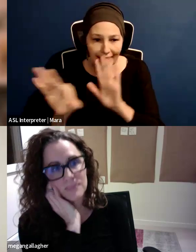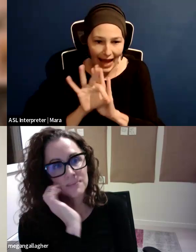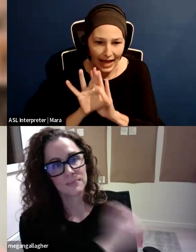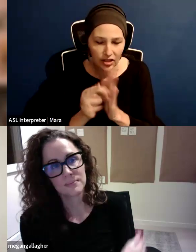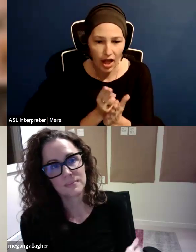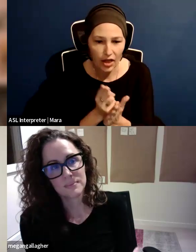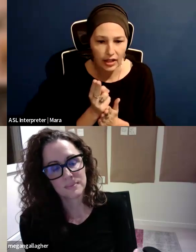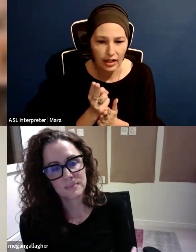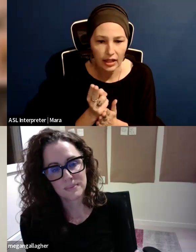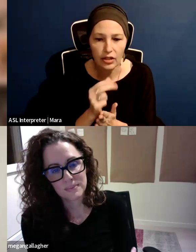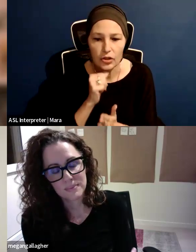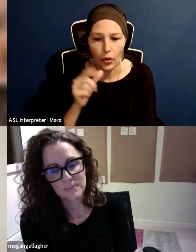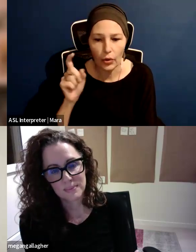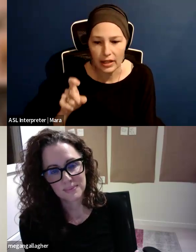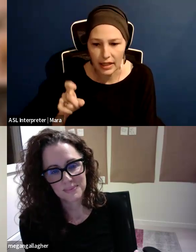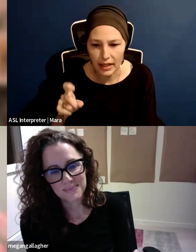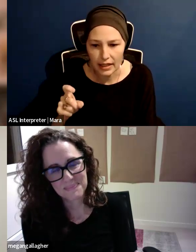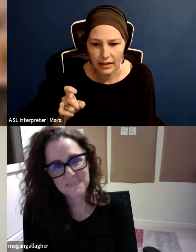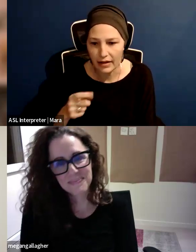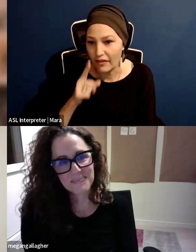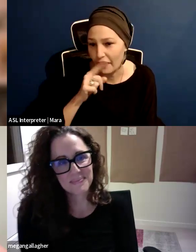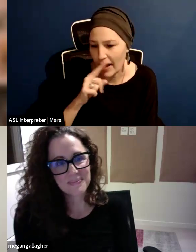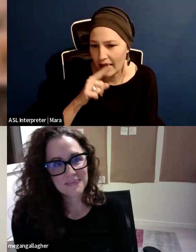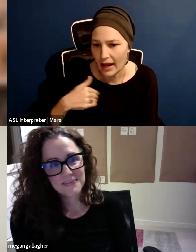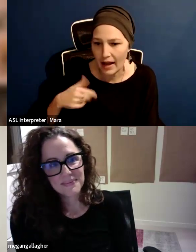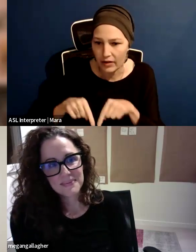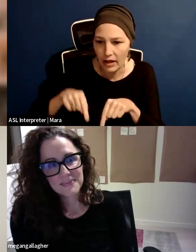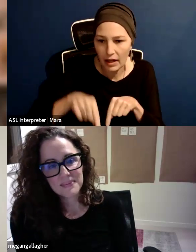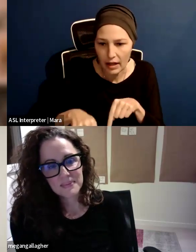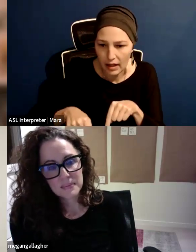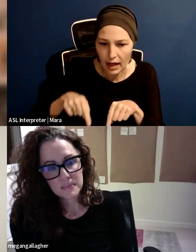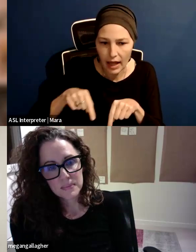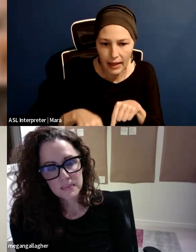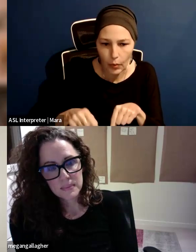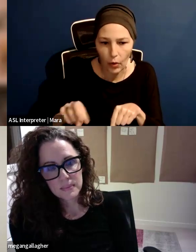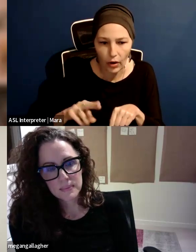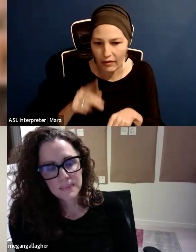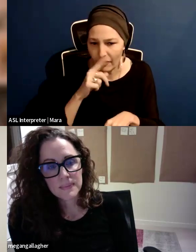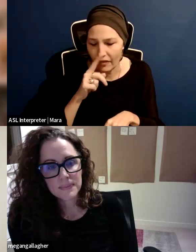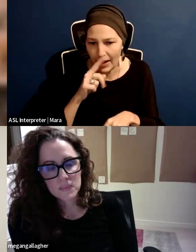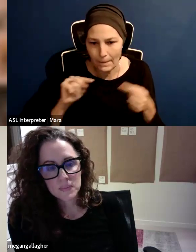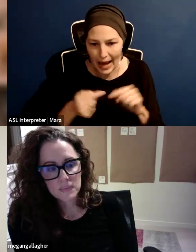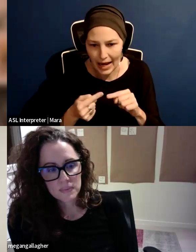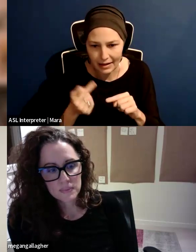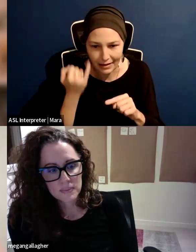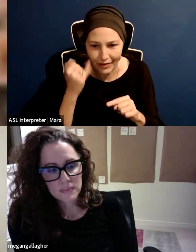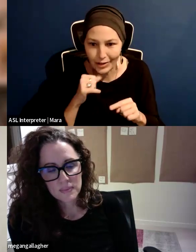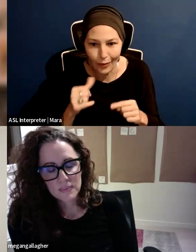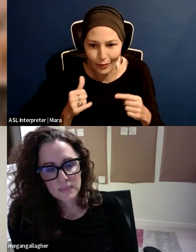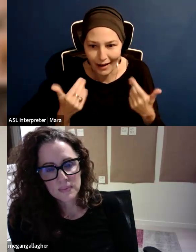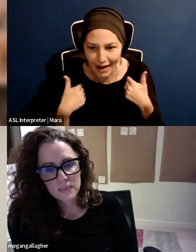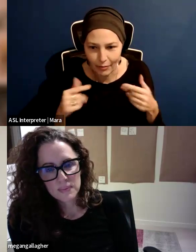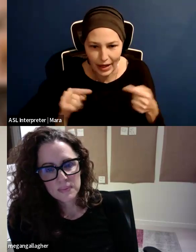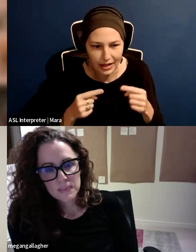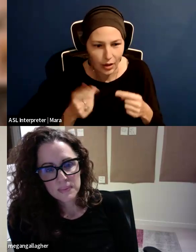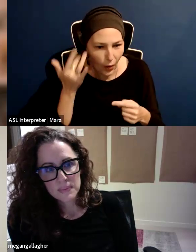to fake a limp. I have a limp. Do you know what I mean? I don't need to fake pain. I have pain. And so like why not like embrace